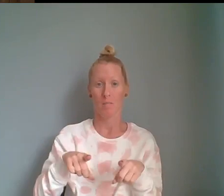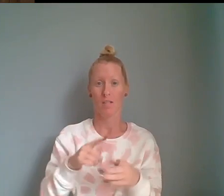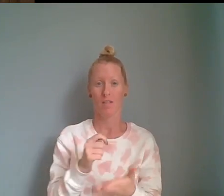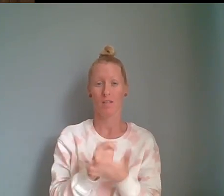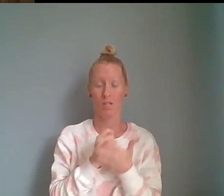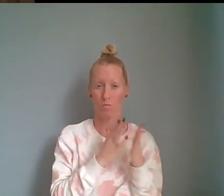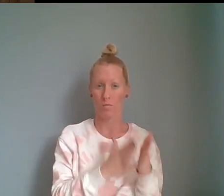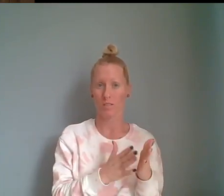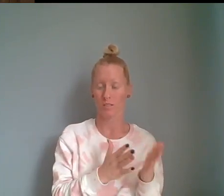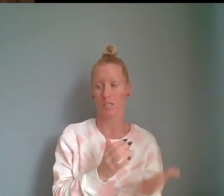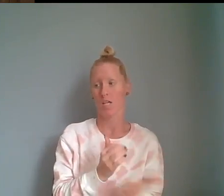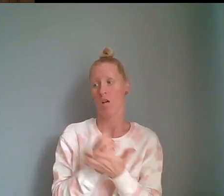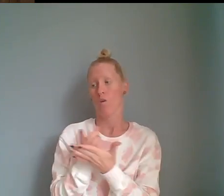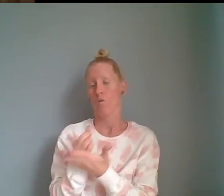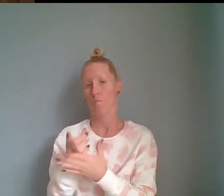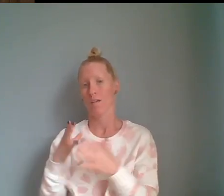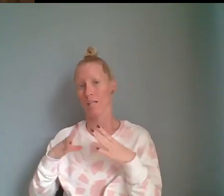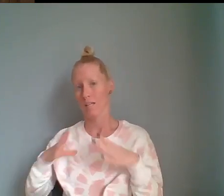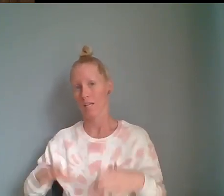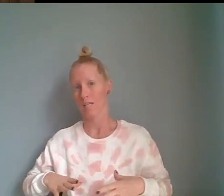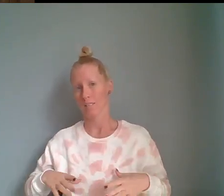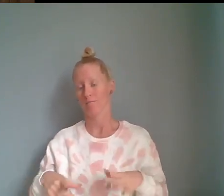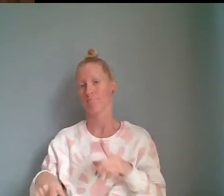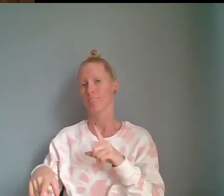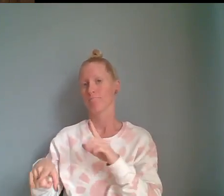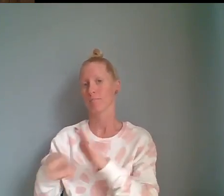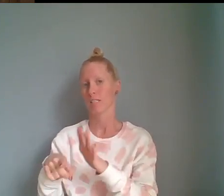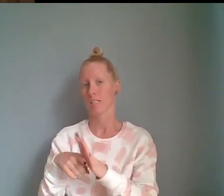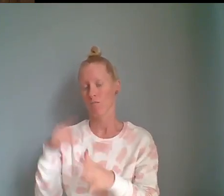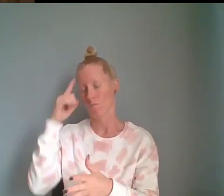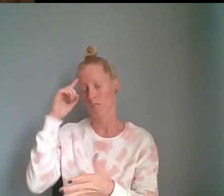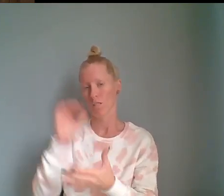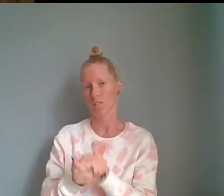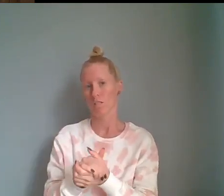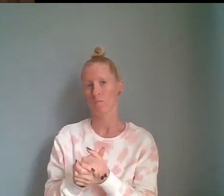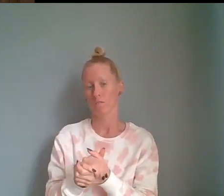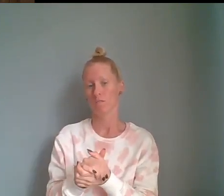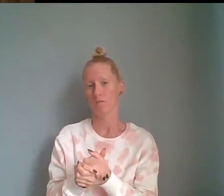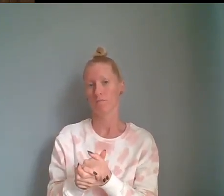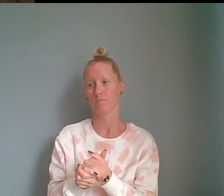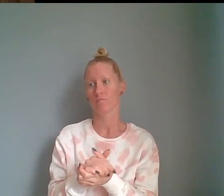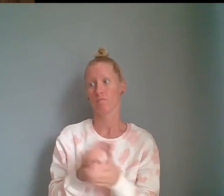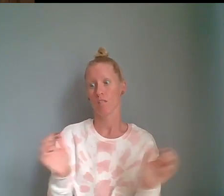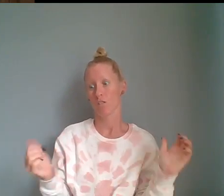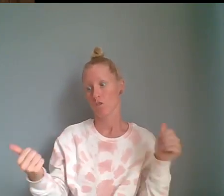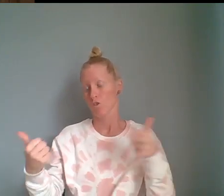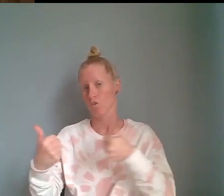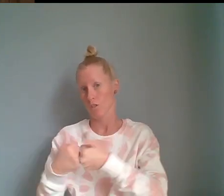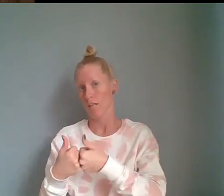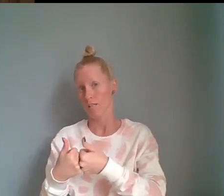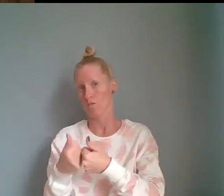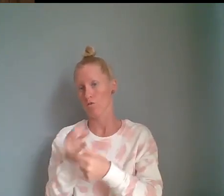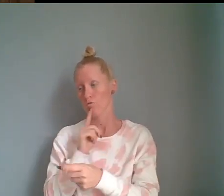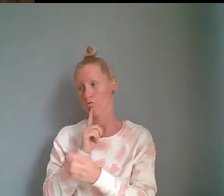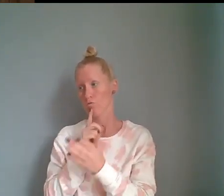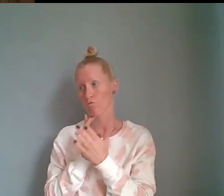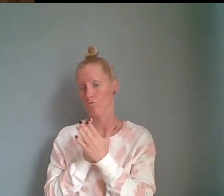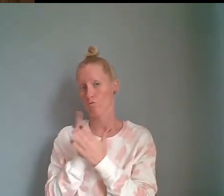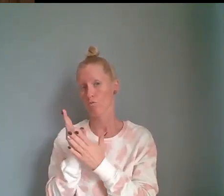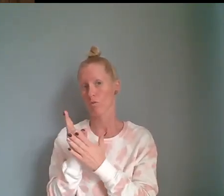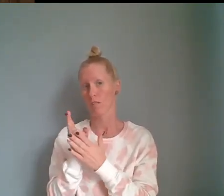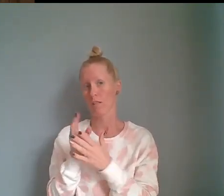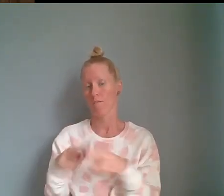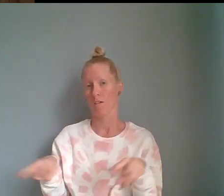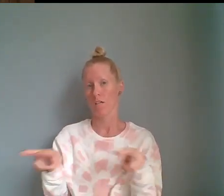client recognize negative beliefs or assumptions and then challenge these, challenge the truth value of these, and then